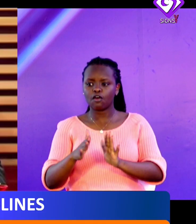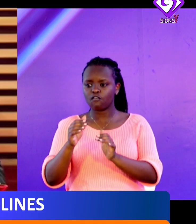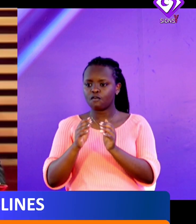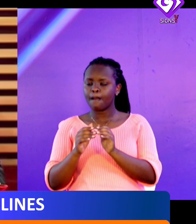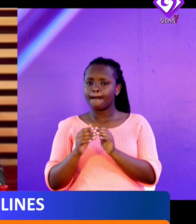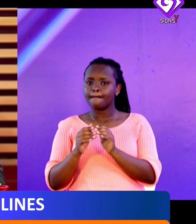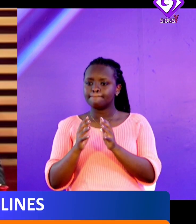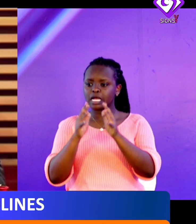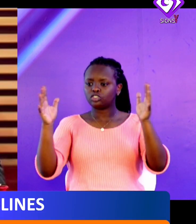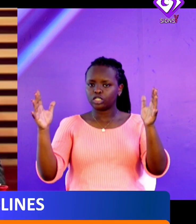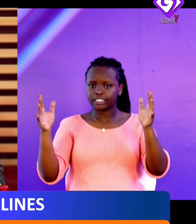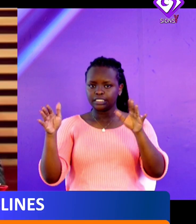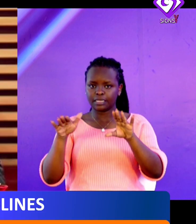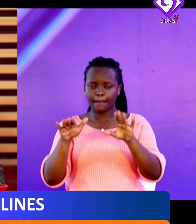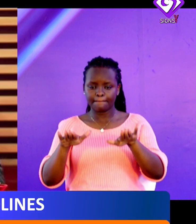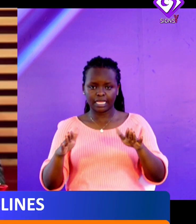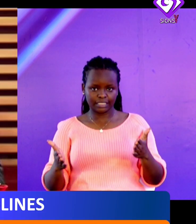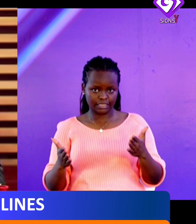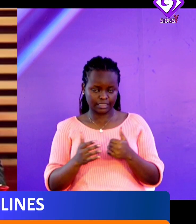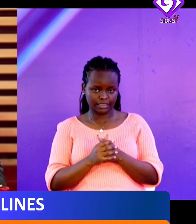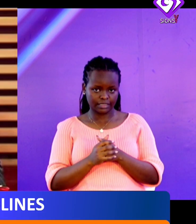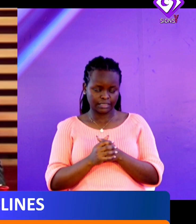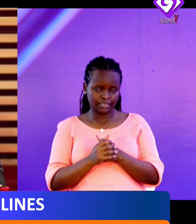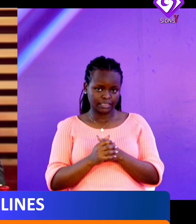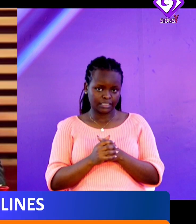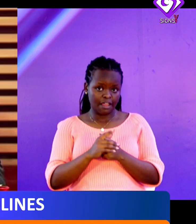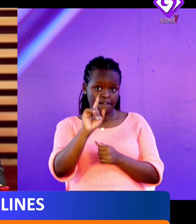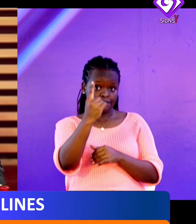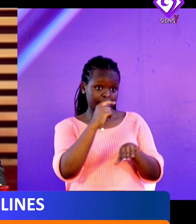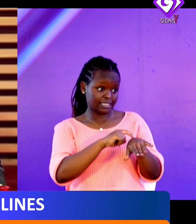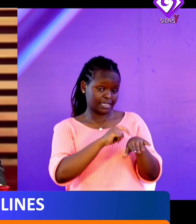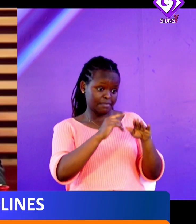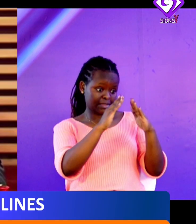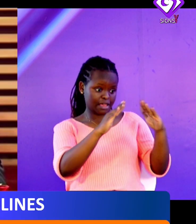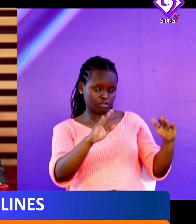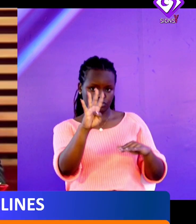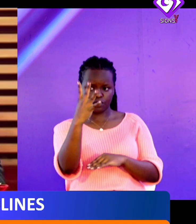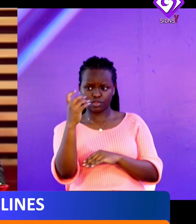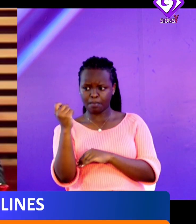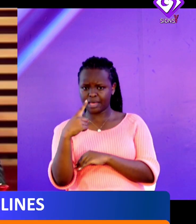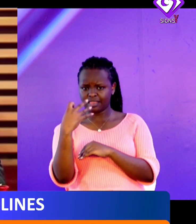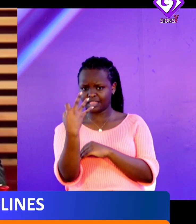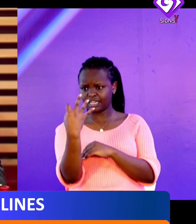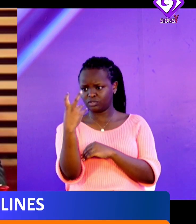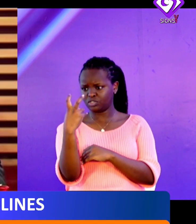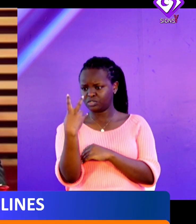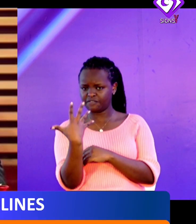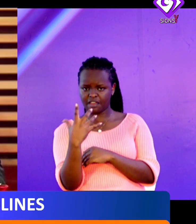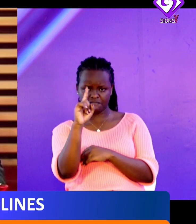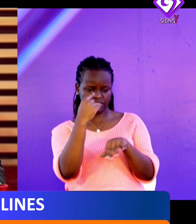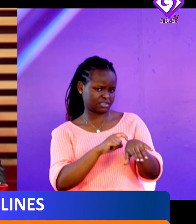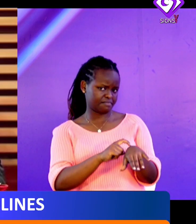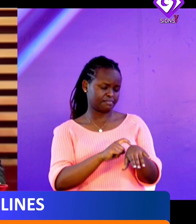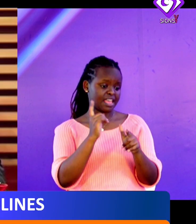It was read for the first time in the House on the 4th of March 2025 and